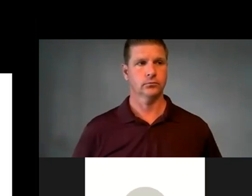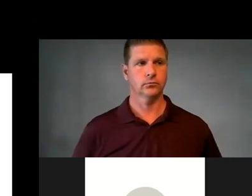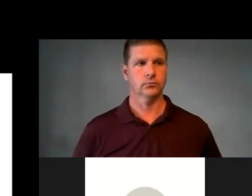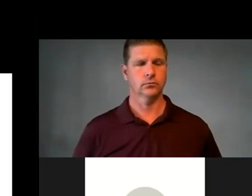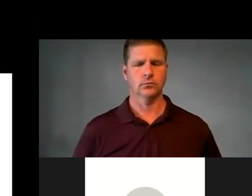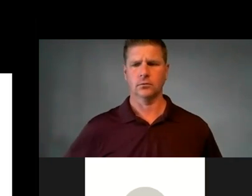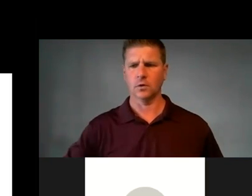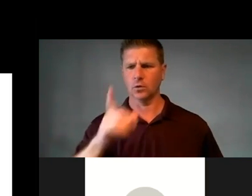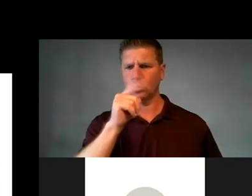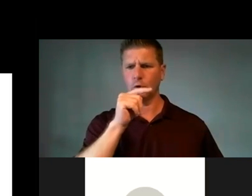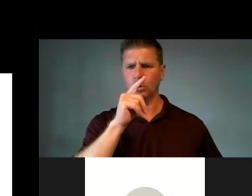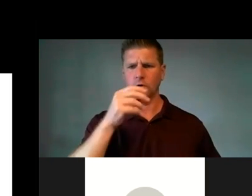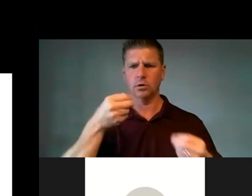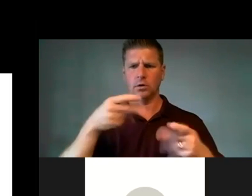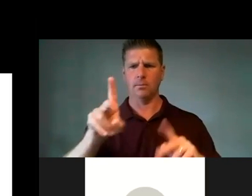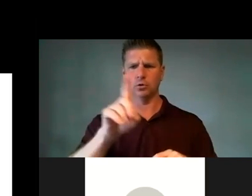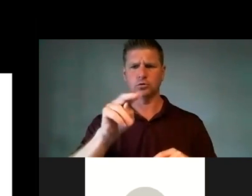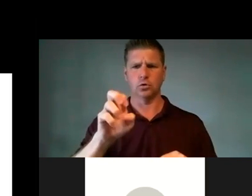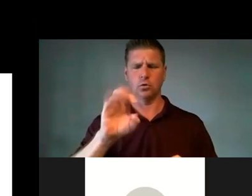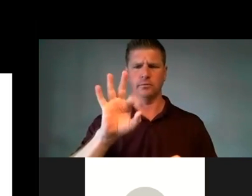Who is the Opportunity Zone Fund?